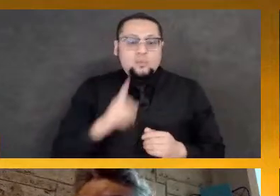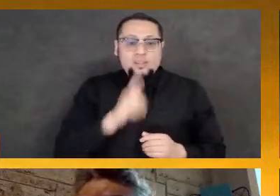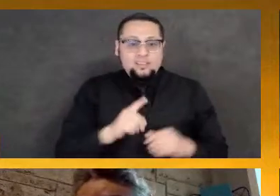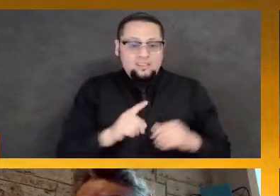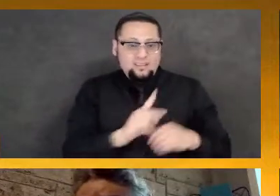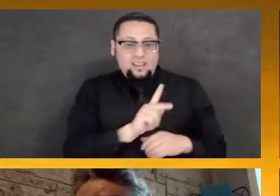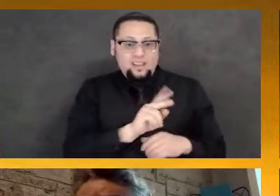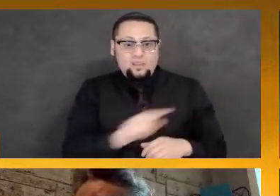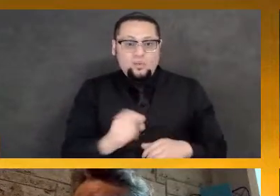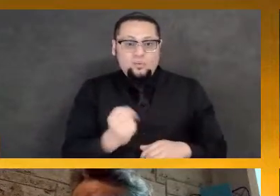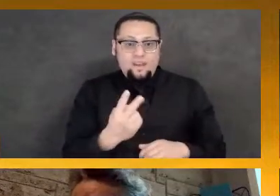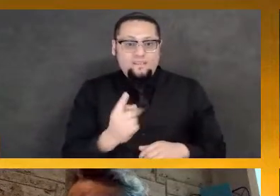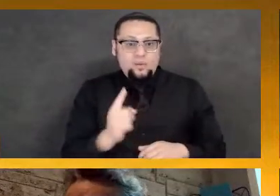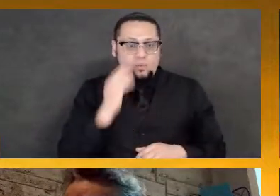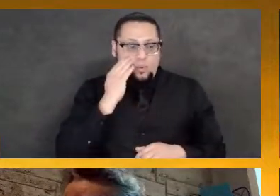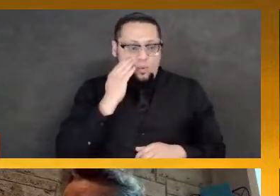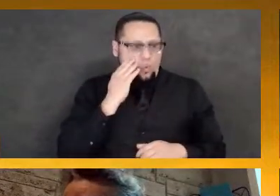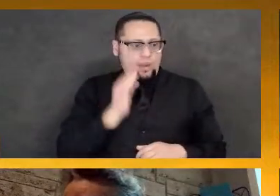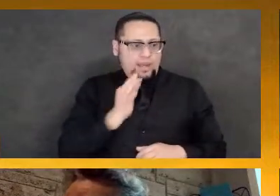and that's about it.